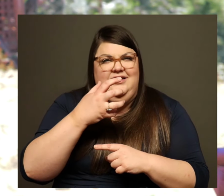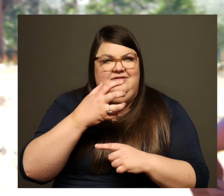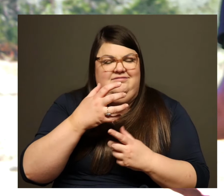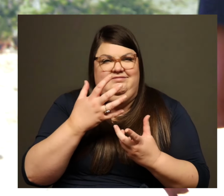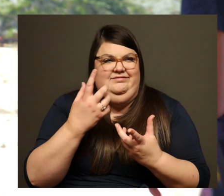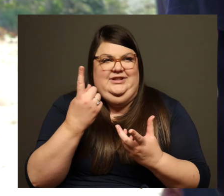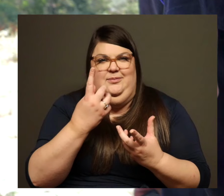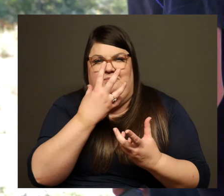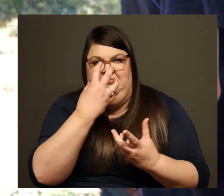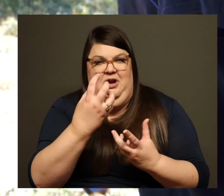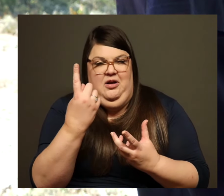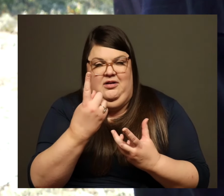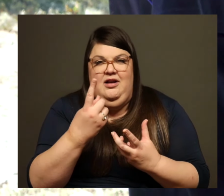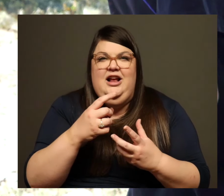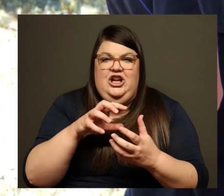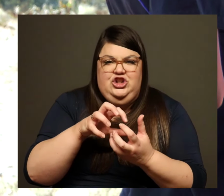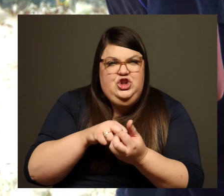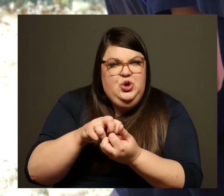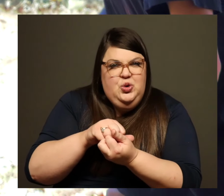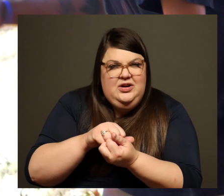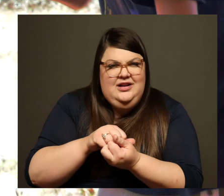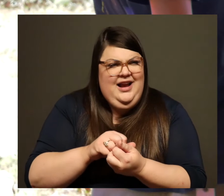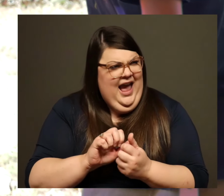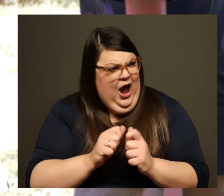it? I don't know.